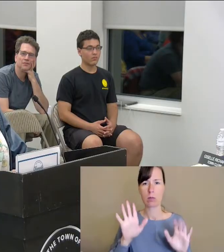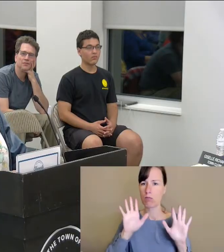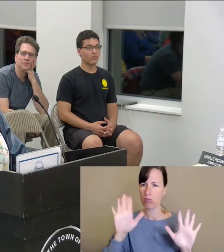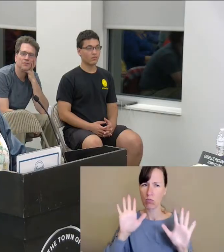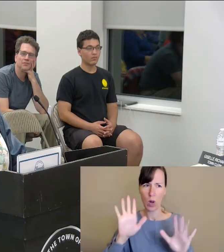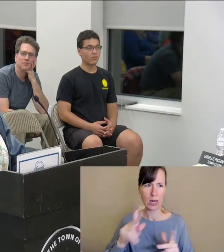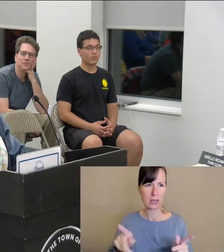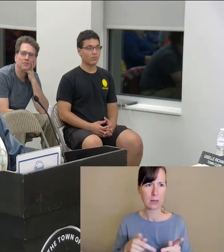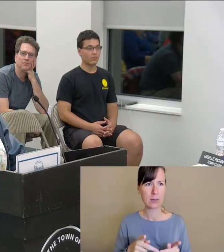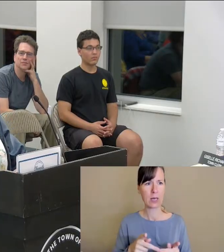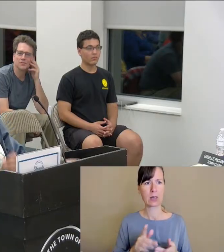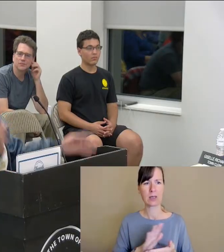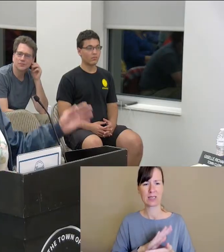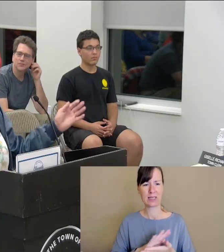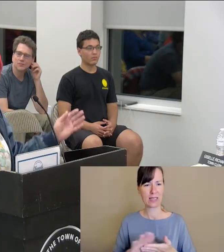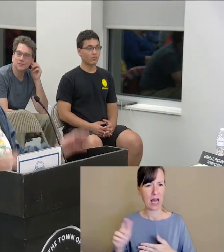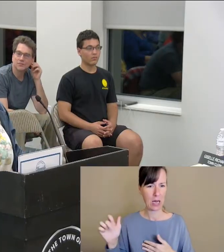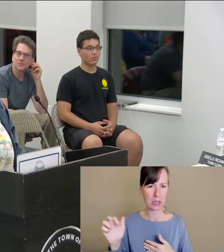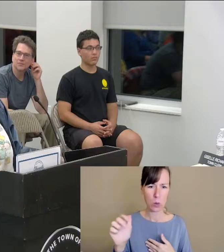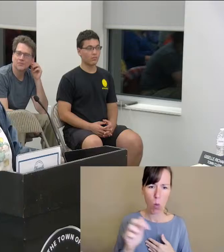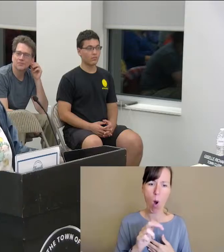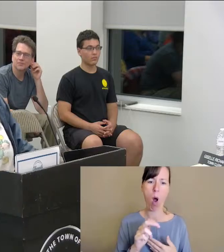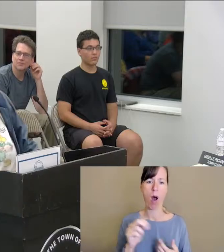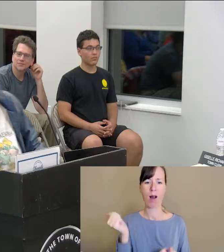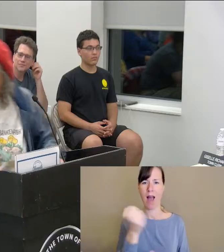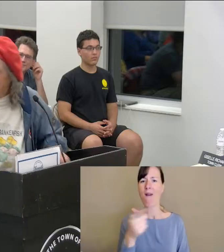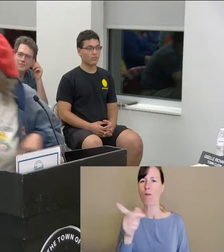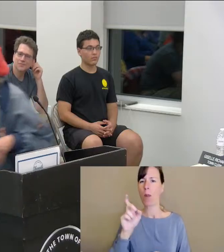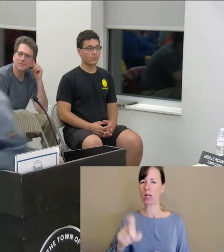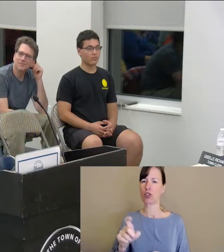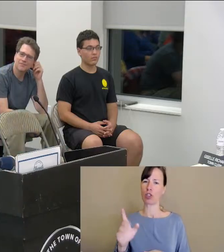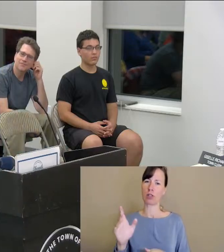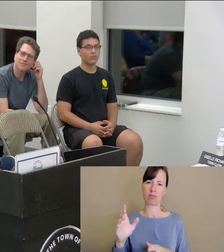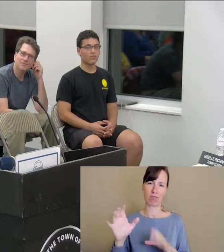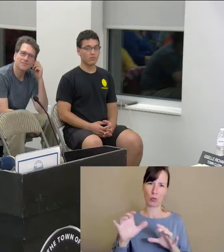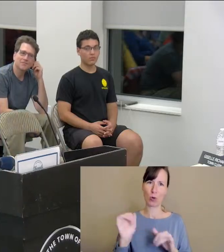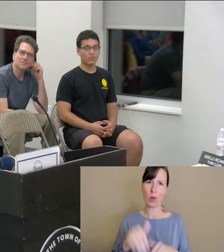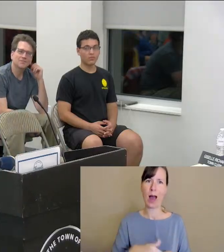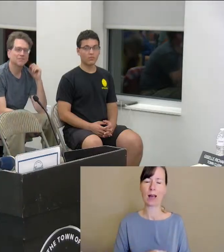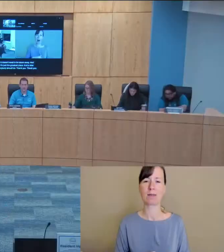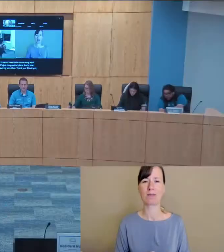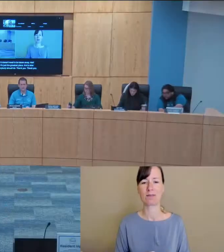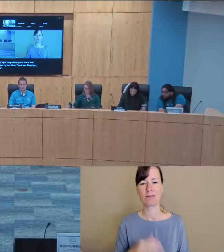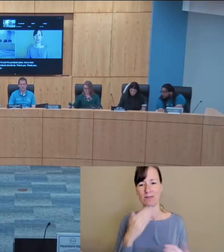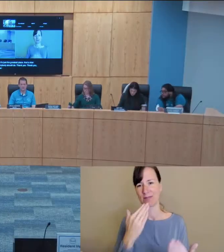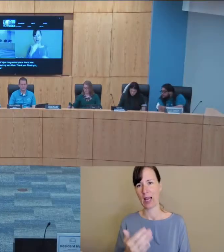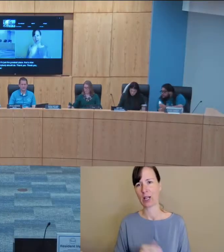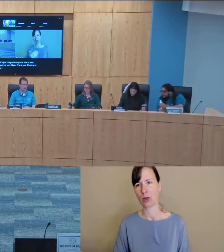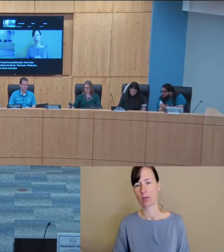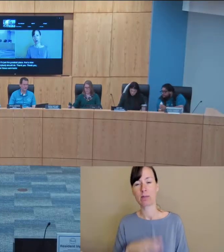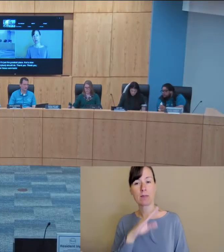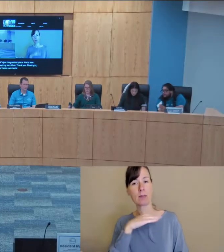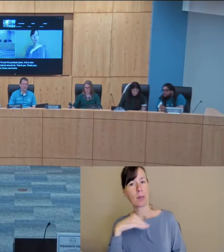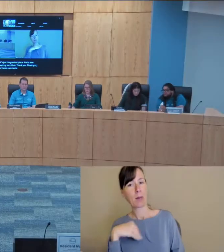walk everybody should do. Thank you. Thank you, ma'am, for those comments.